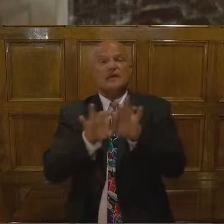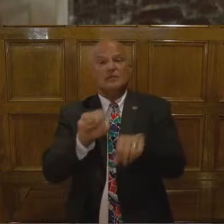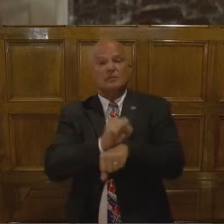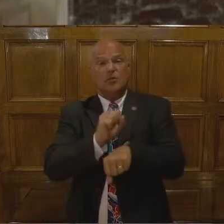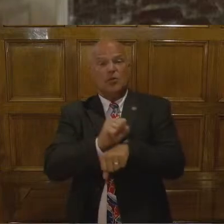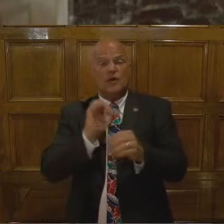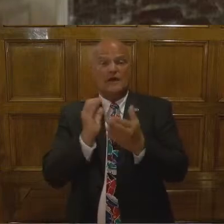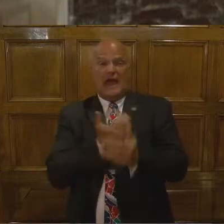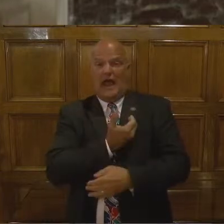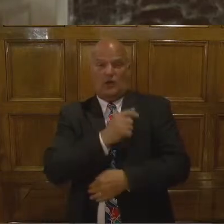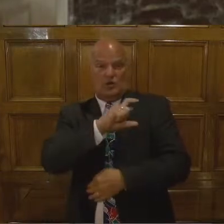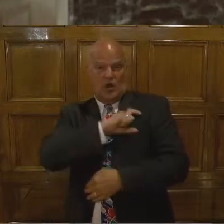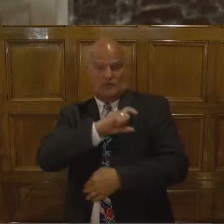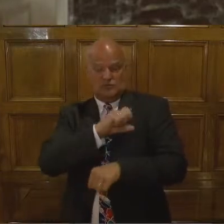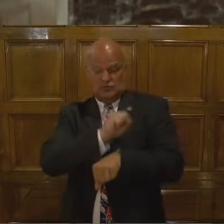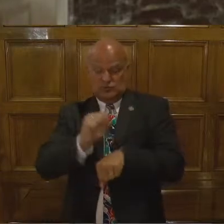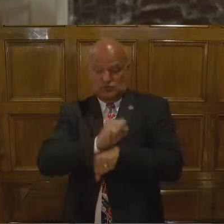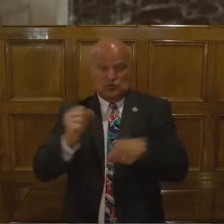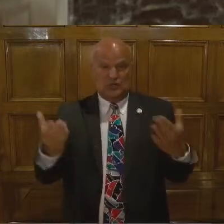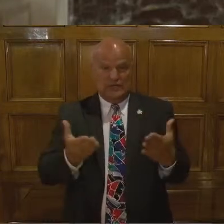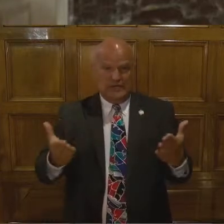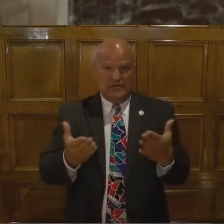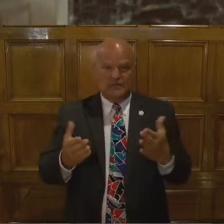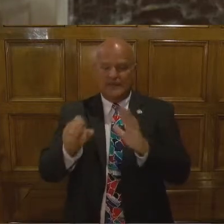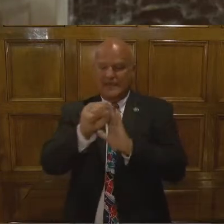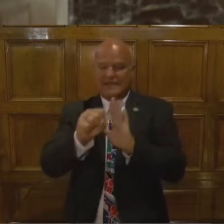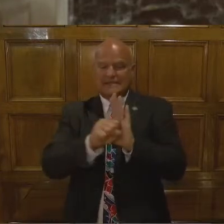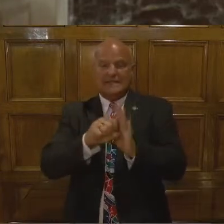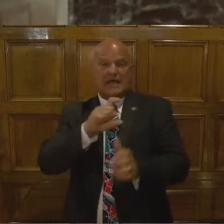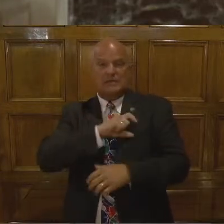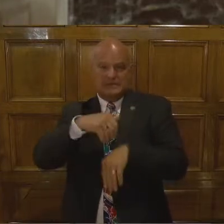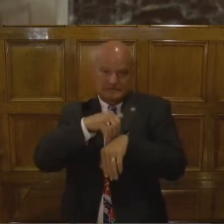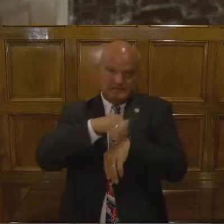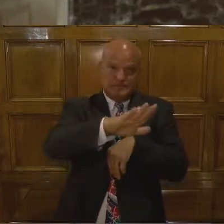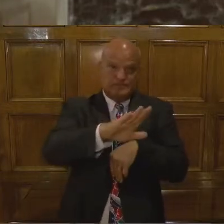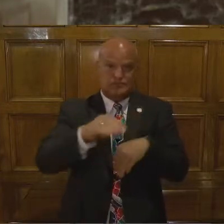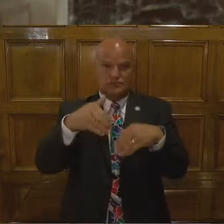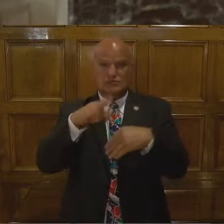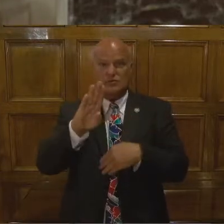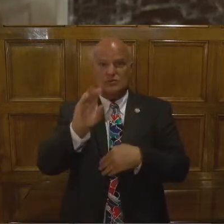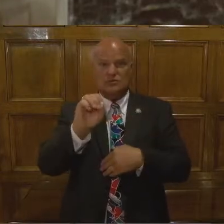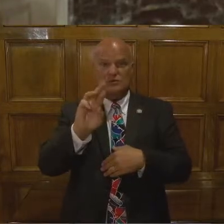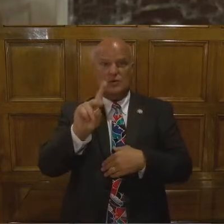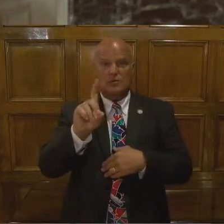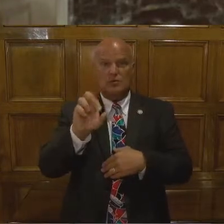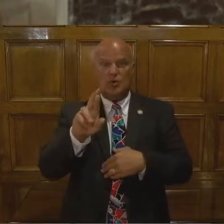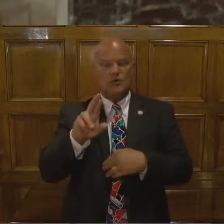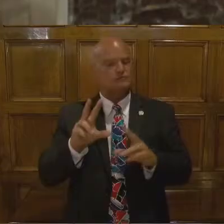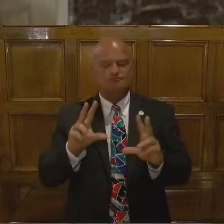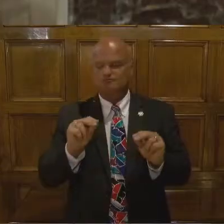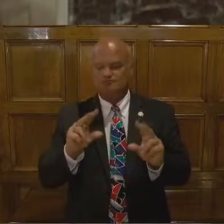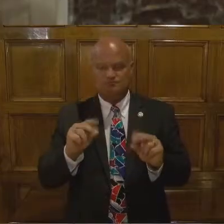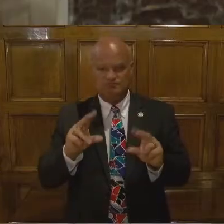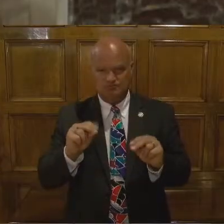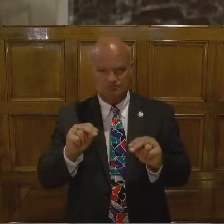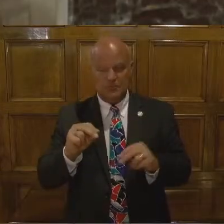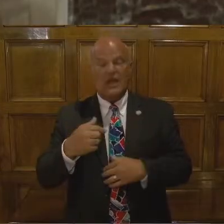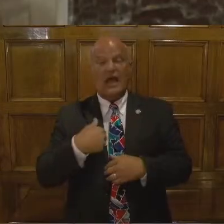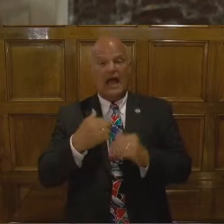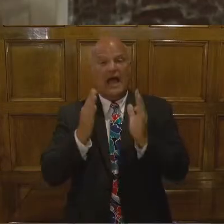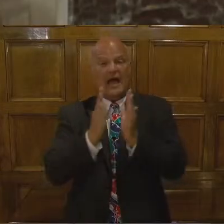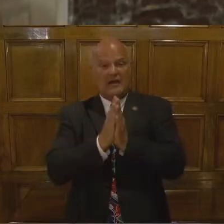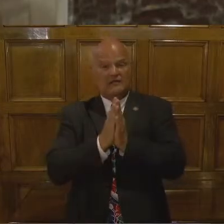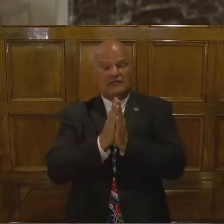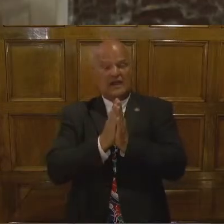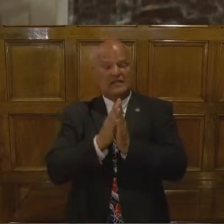they are doing here. I will not be sending the Arkansas State Police to the border. I have asked